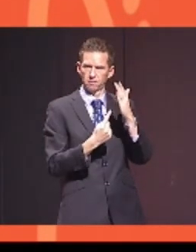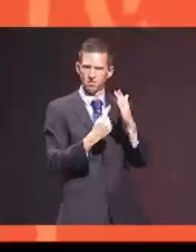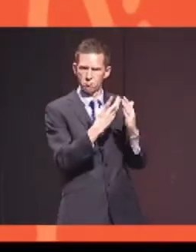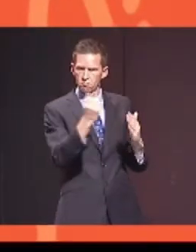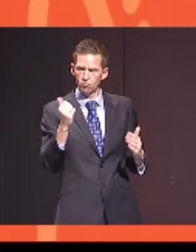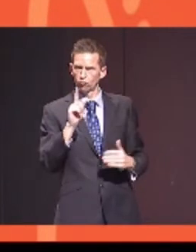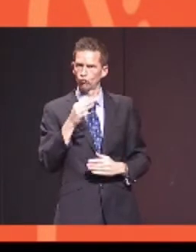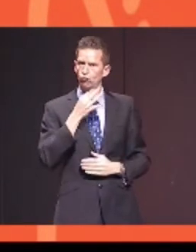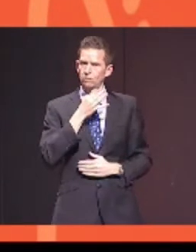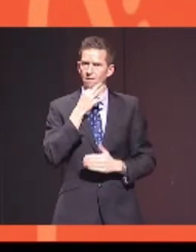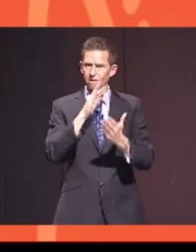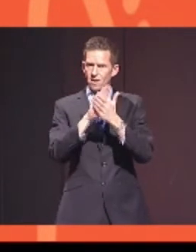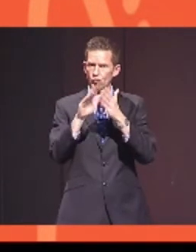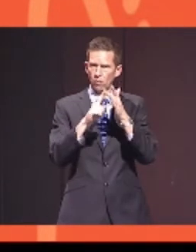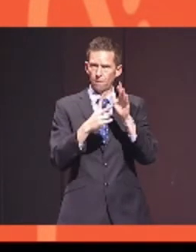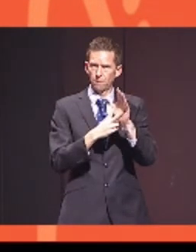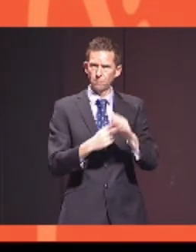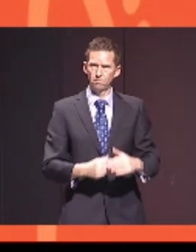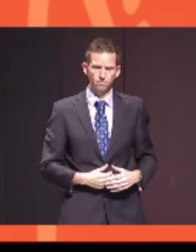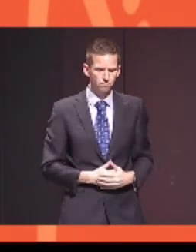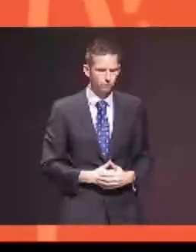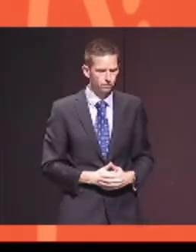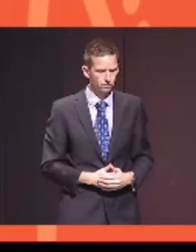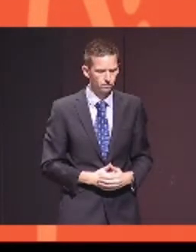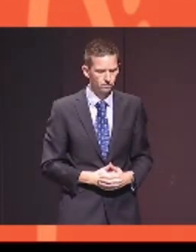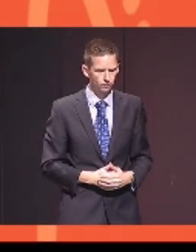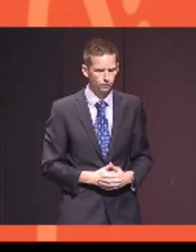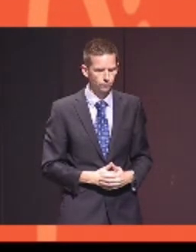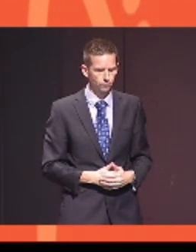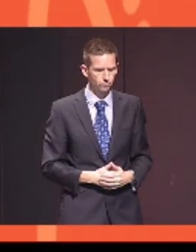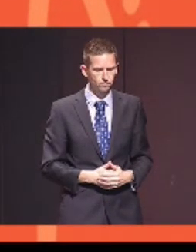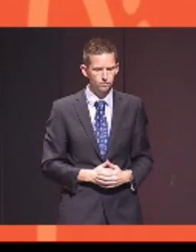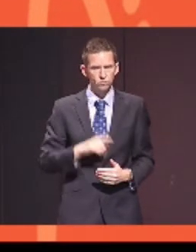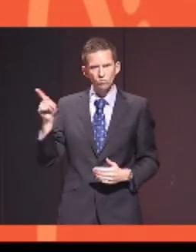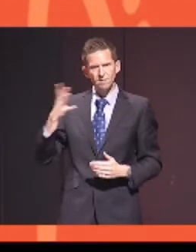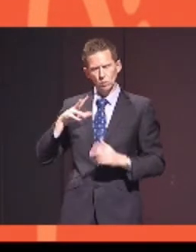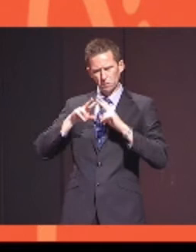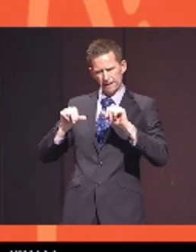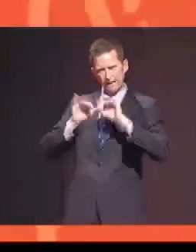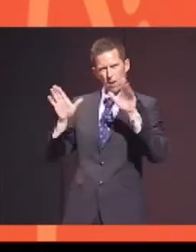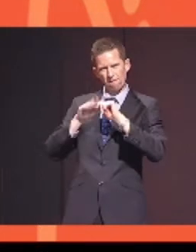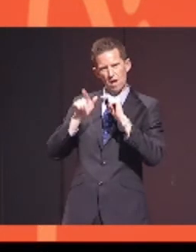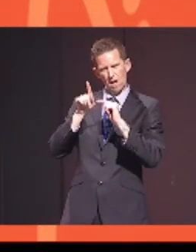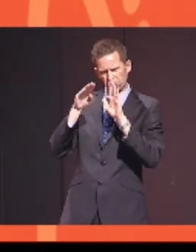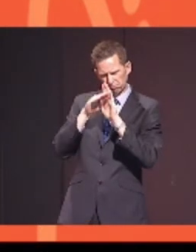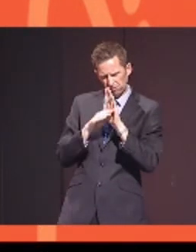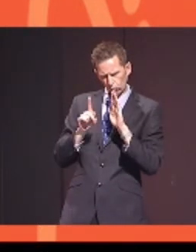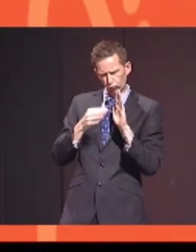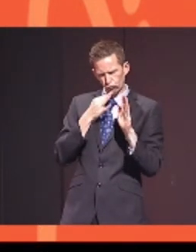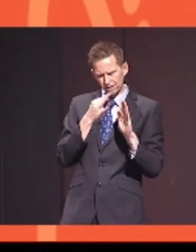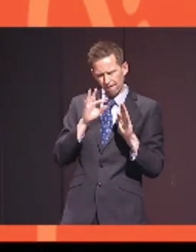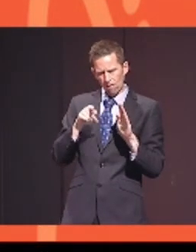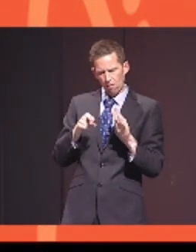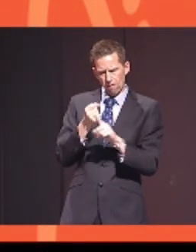risk for HIV. It is time to define the epidemiology and risk factors for HIV